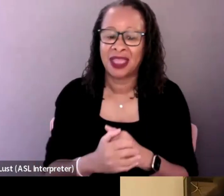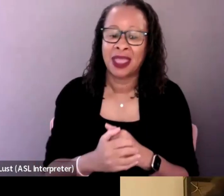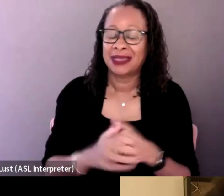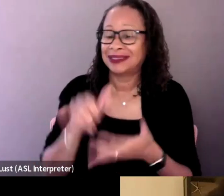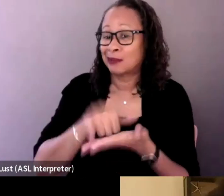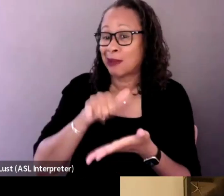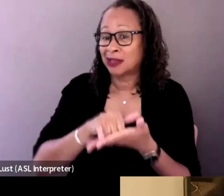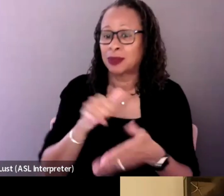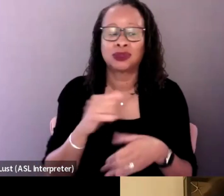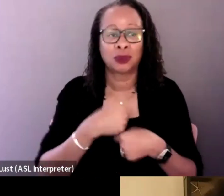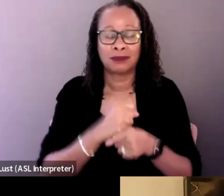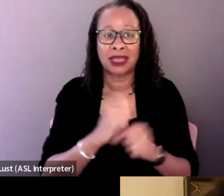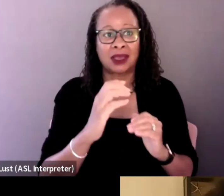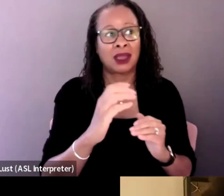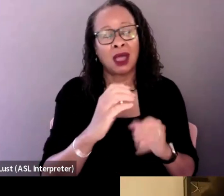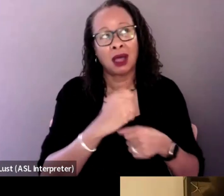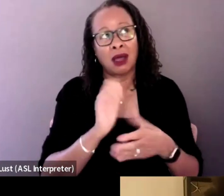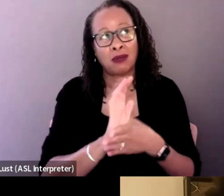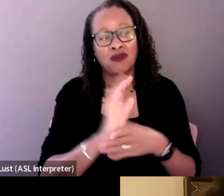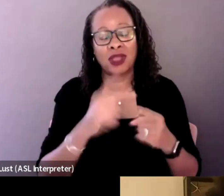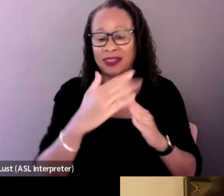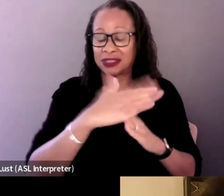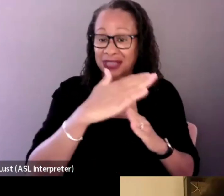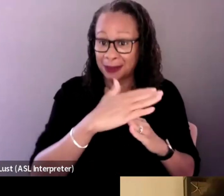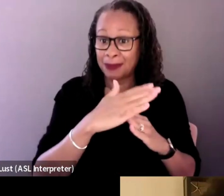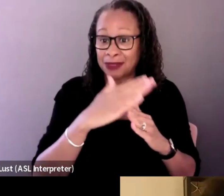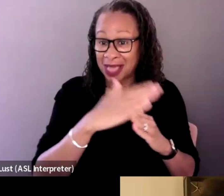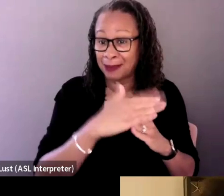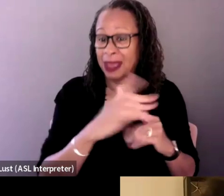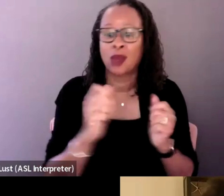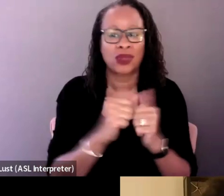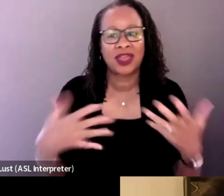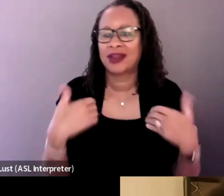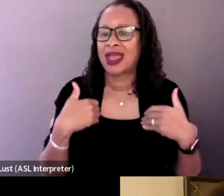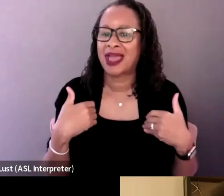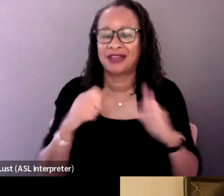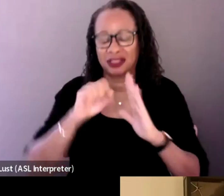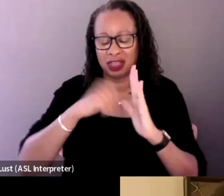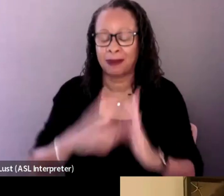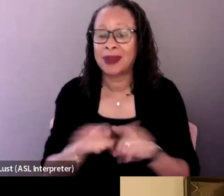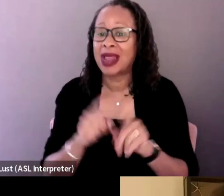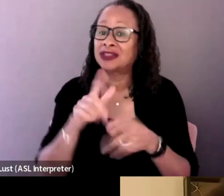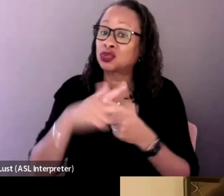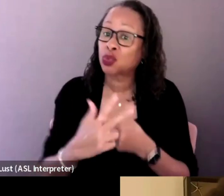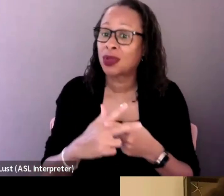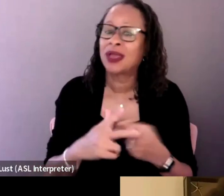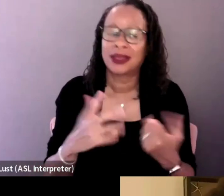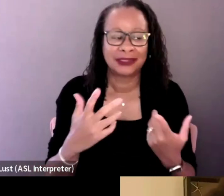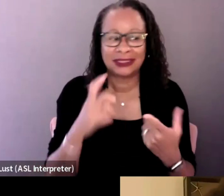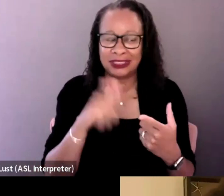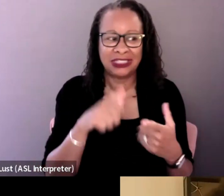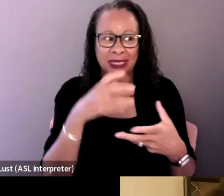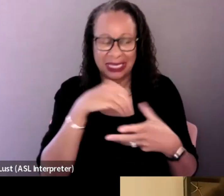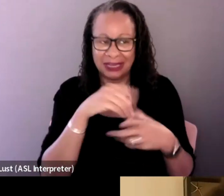movie about the Taliban without having at least the cameraman as a tool to guide us, to take our hands into the story and out of the story. So we needed